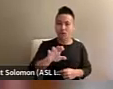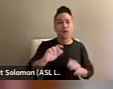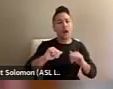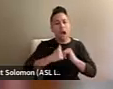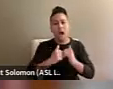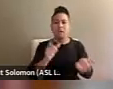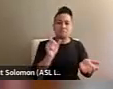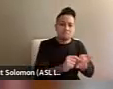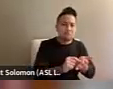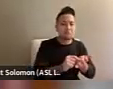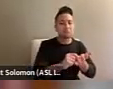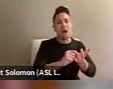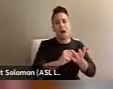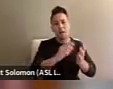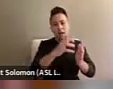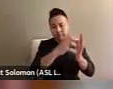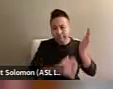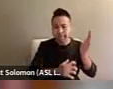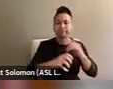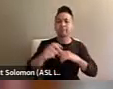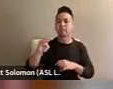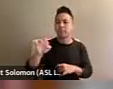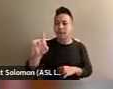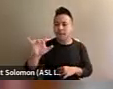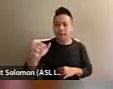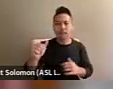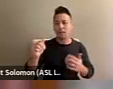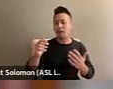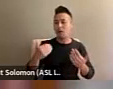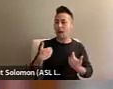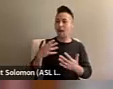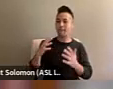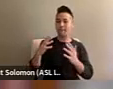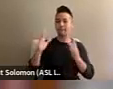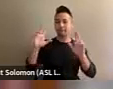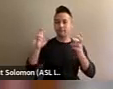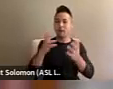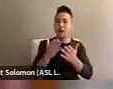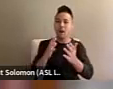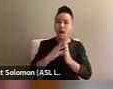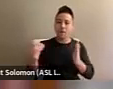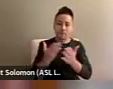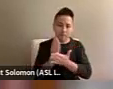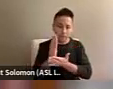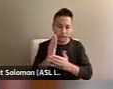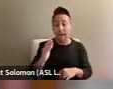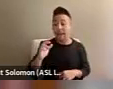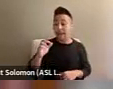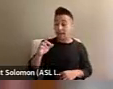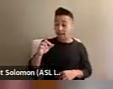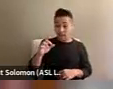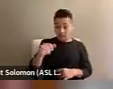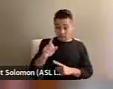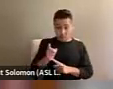and media and all of these things, you've got copyright. The minute you create something and fix it in a